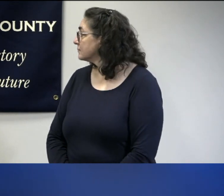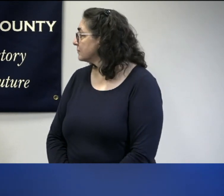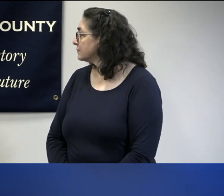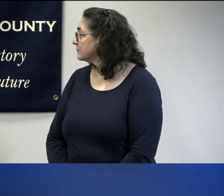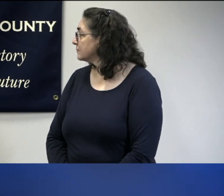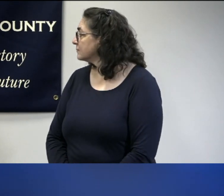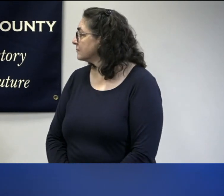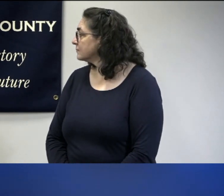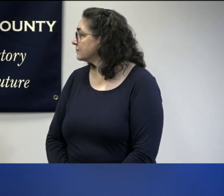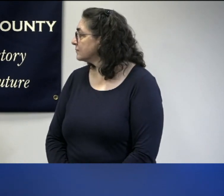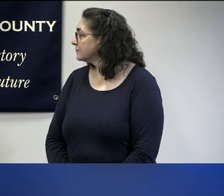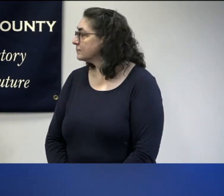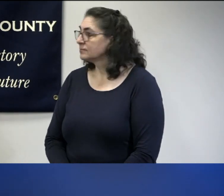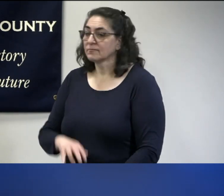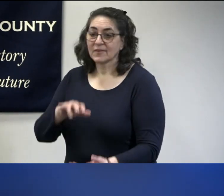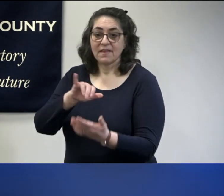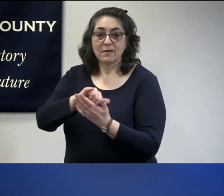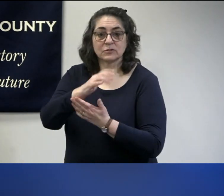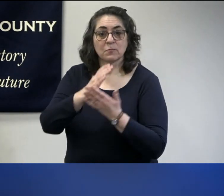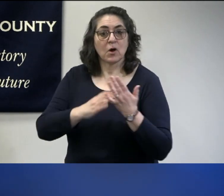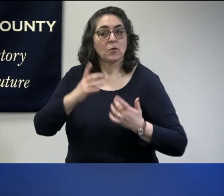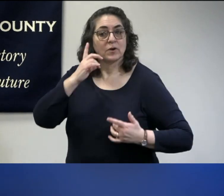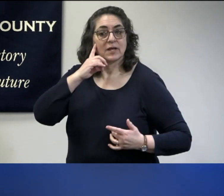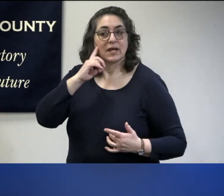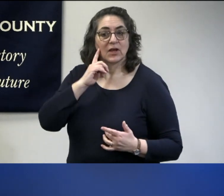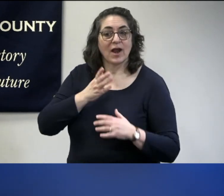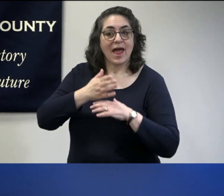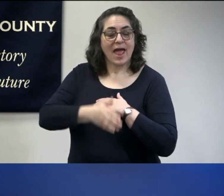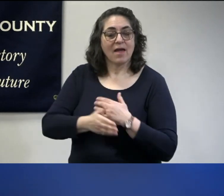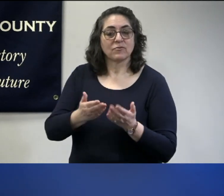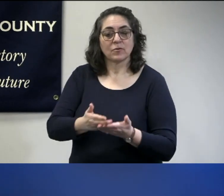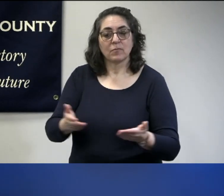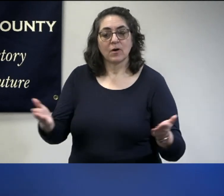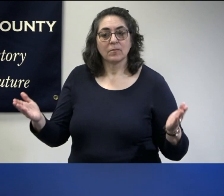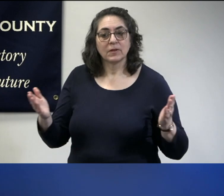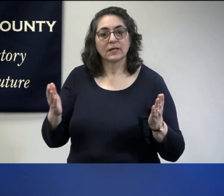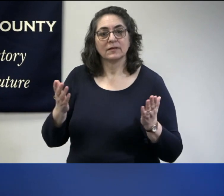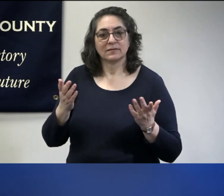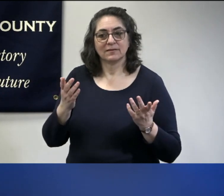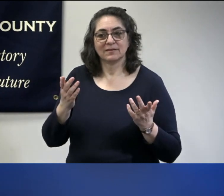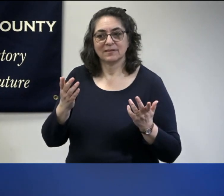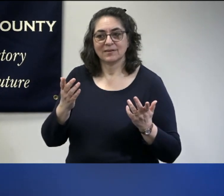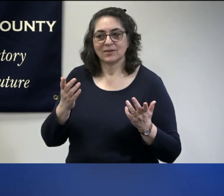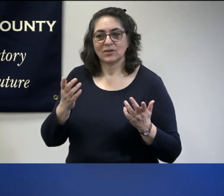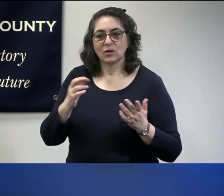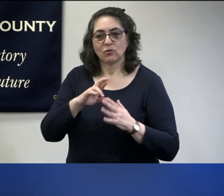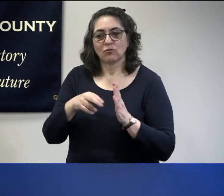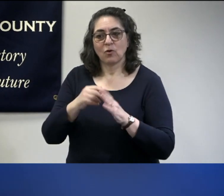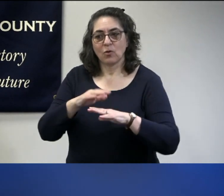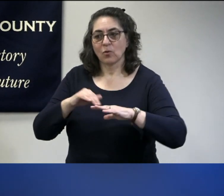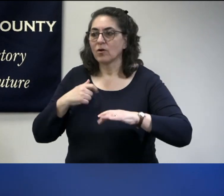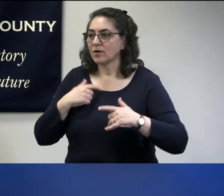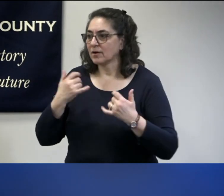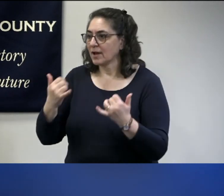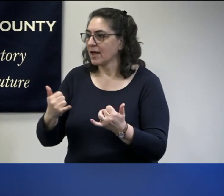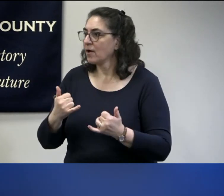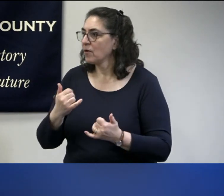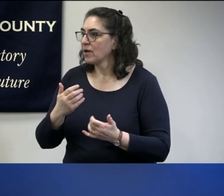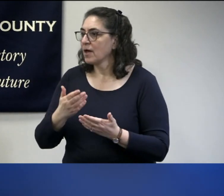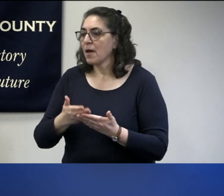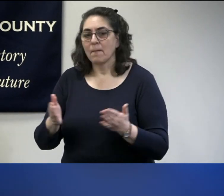So that was the part we were going to hear after the public hearing roll call, but instead we're going to move into the public hearing roll call right now.